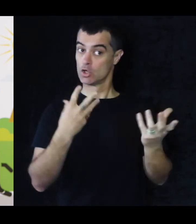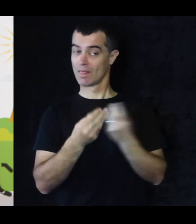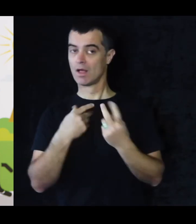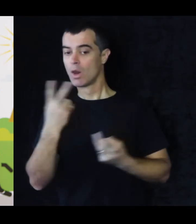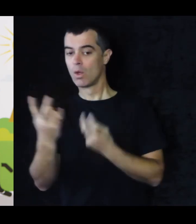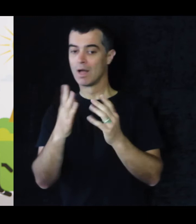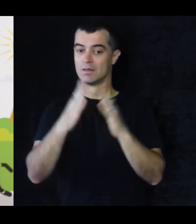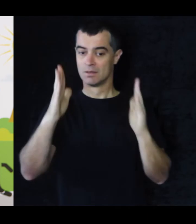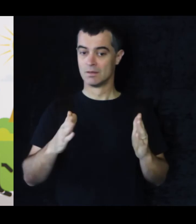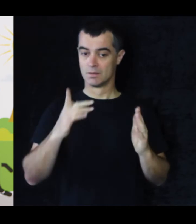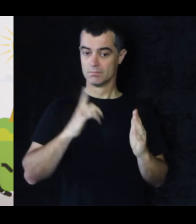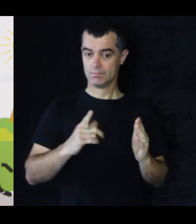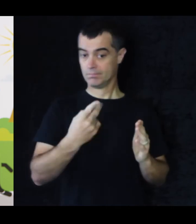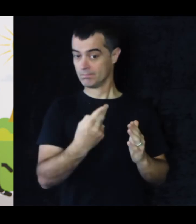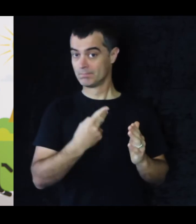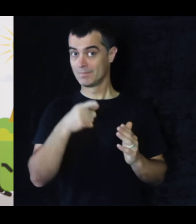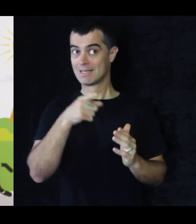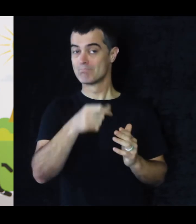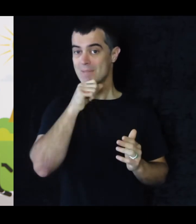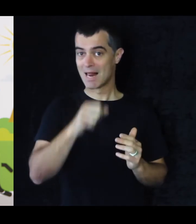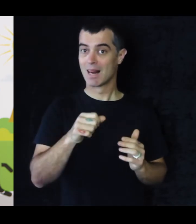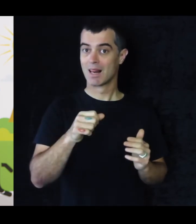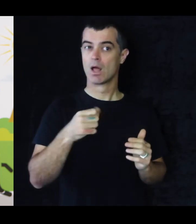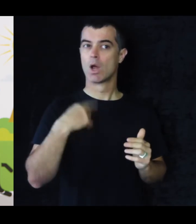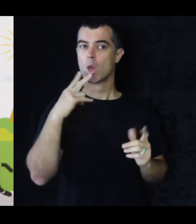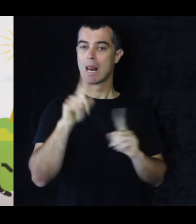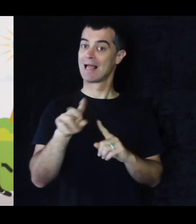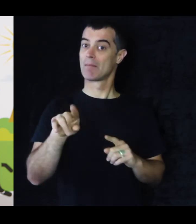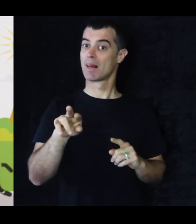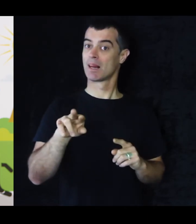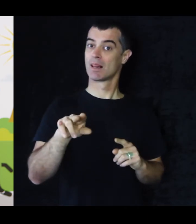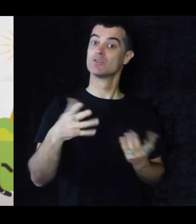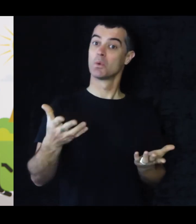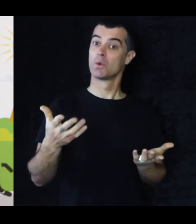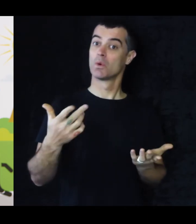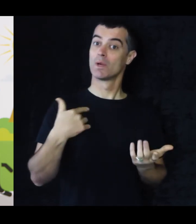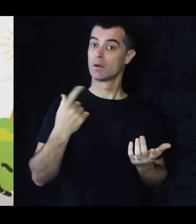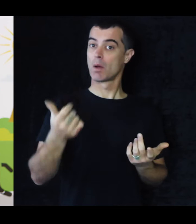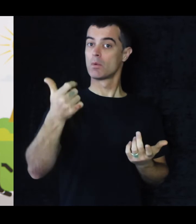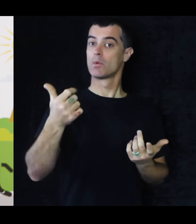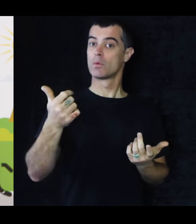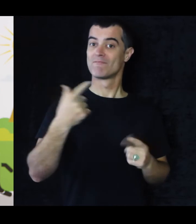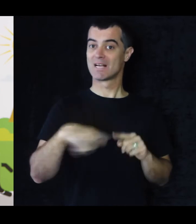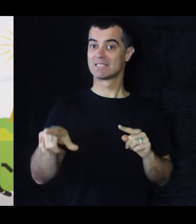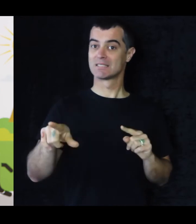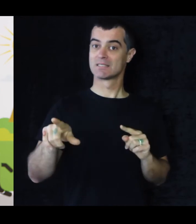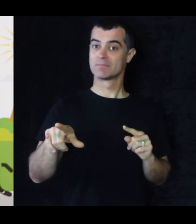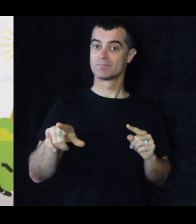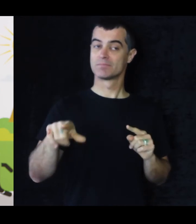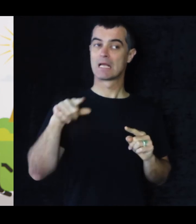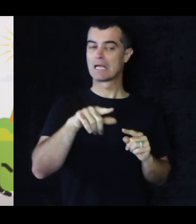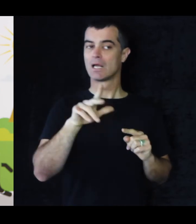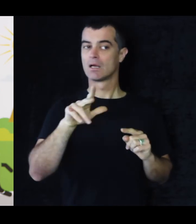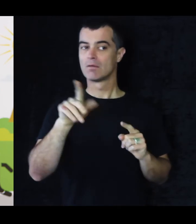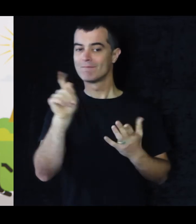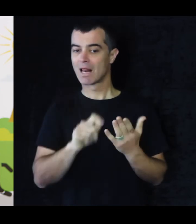together. And because he was male, we appeared as a couple, and we very quickly were, he took